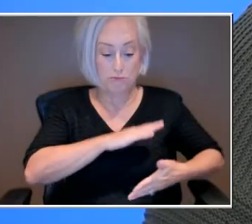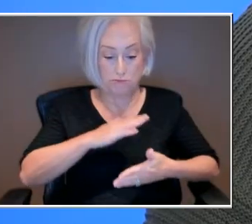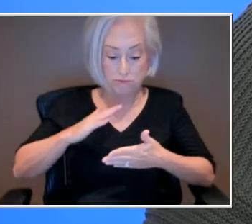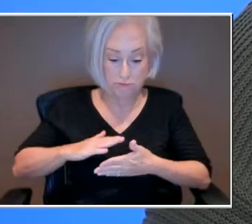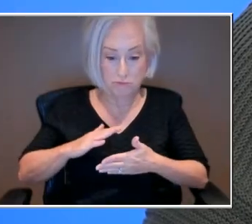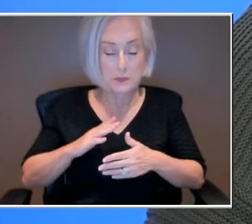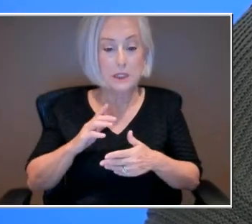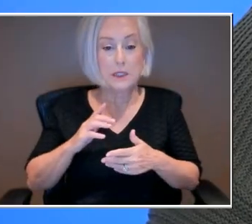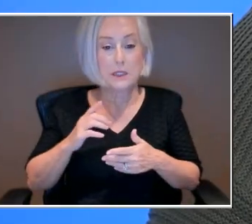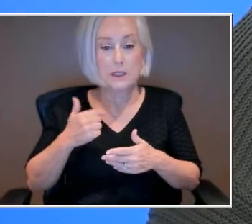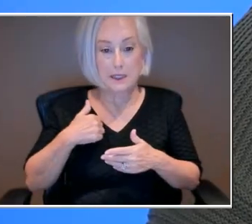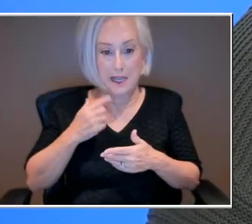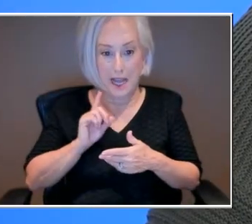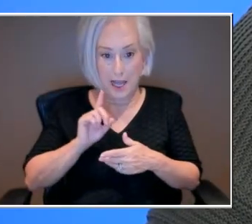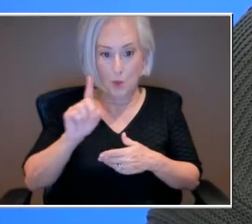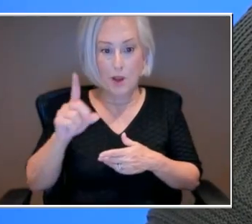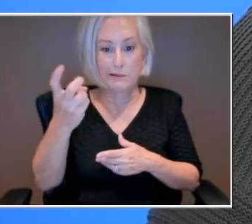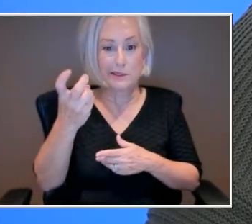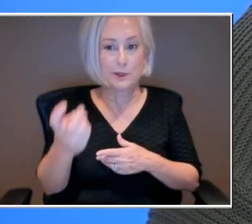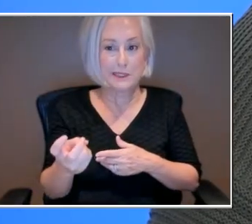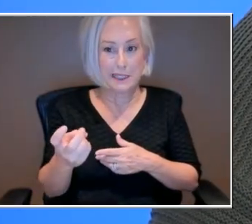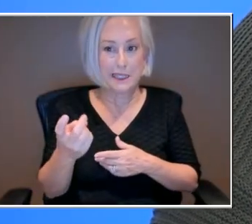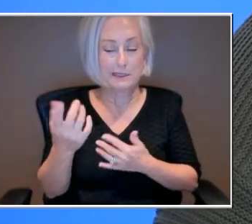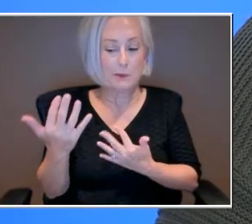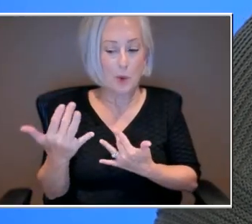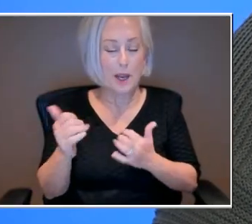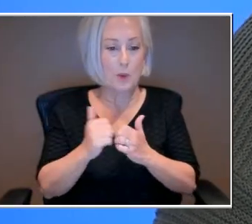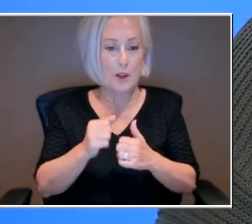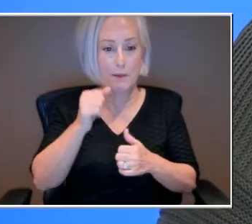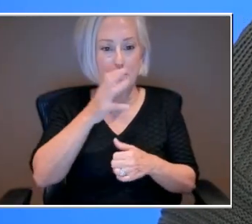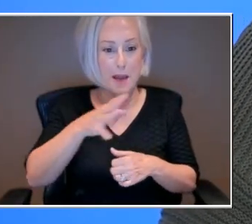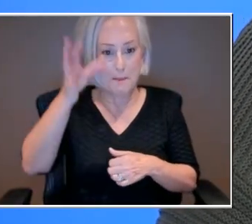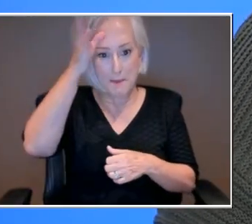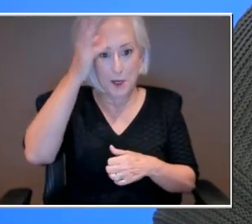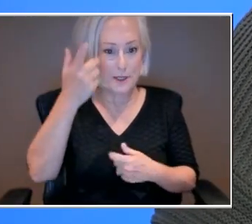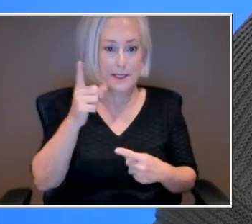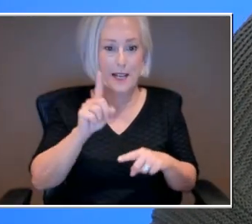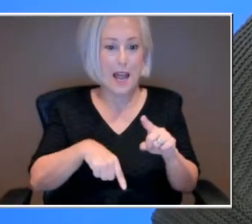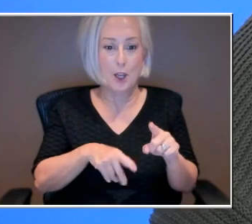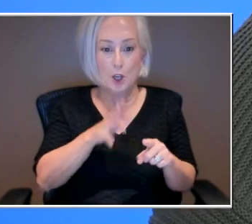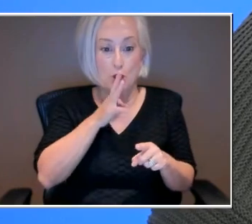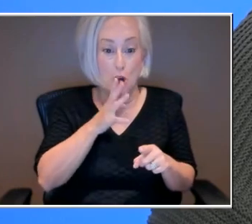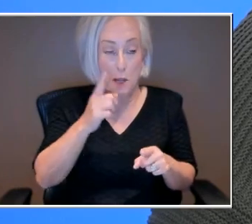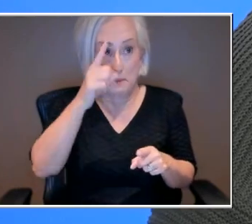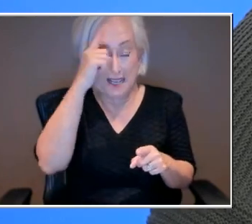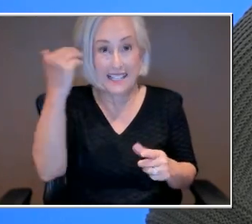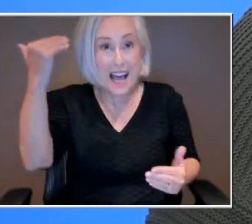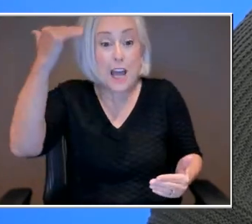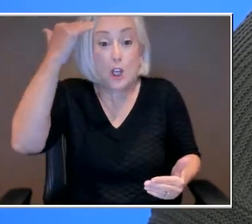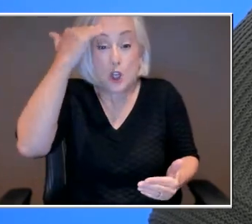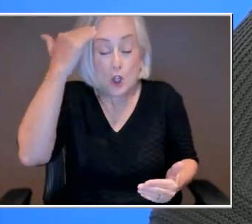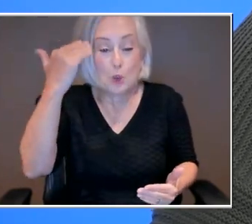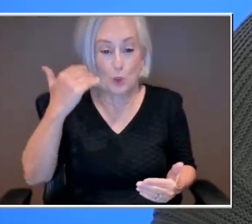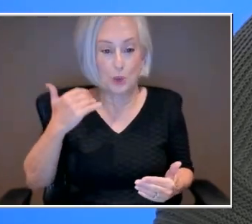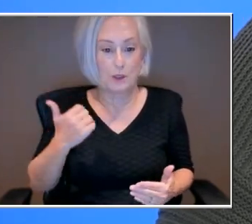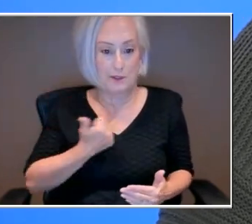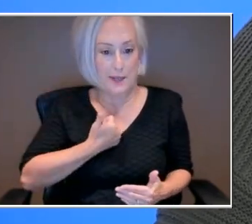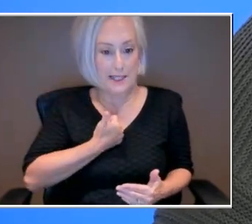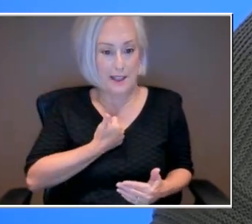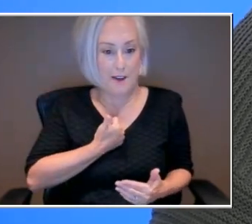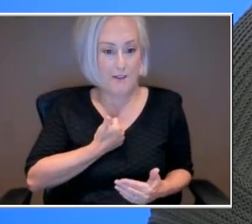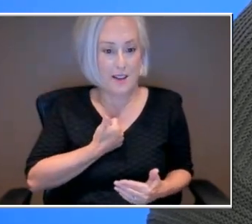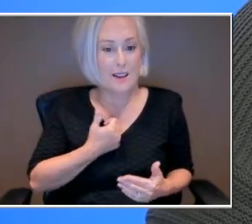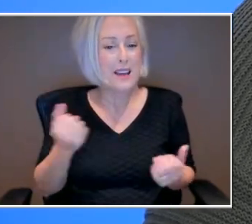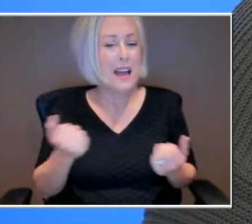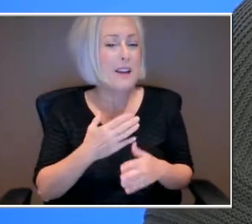holding room and my parents were in there, and I could hardly even talk to them because I think I knew in that moment. Everybody had been telling me, it's fine, it's